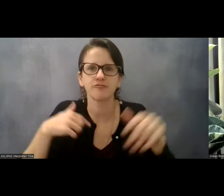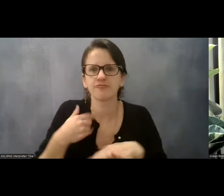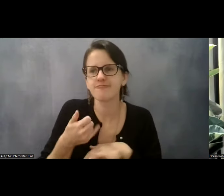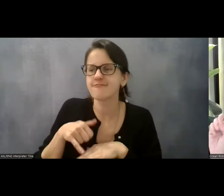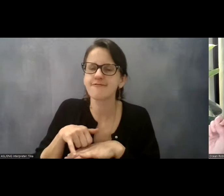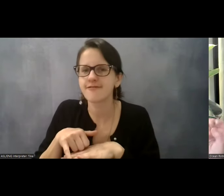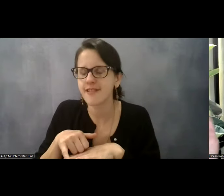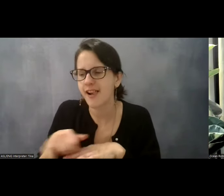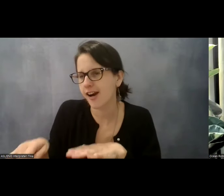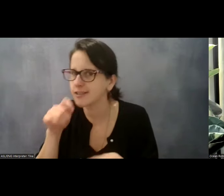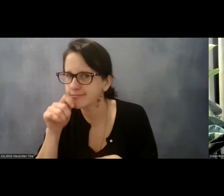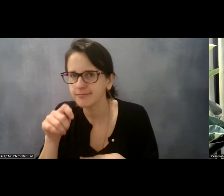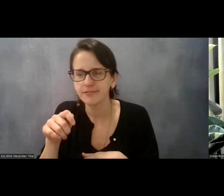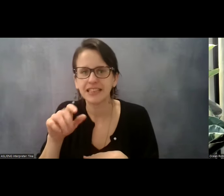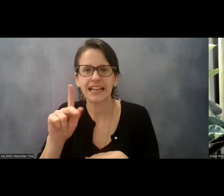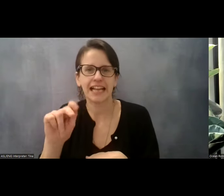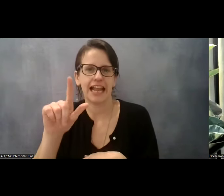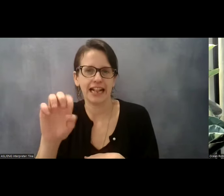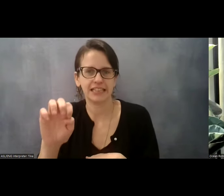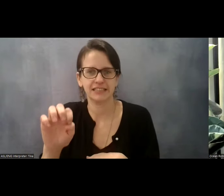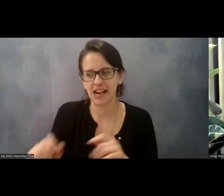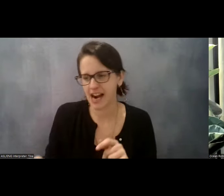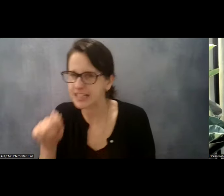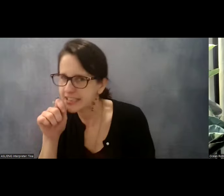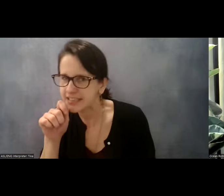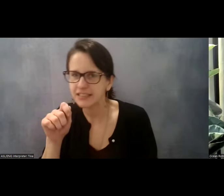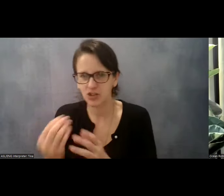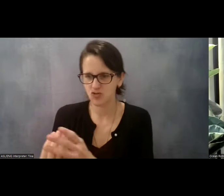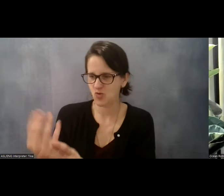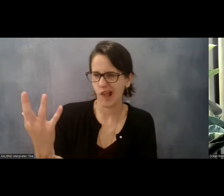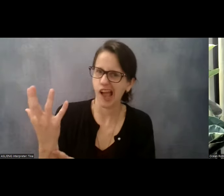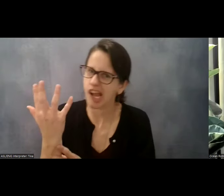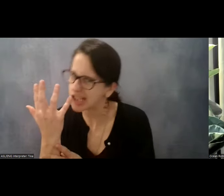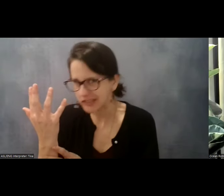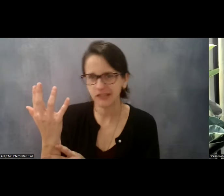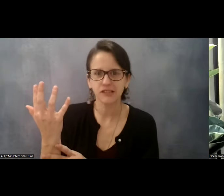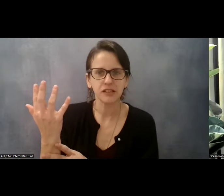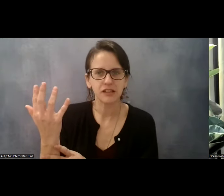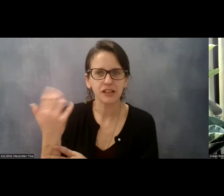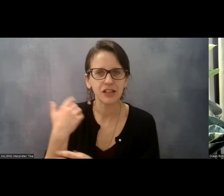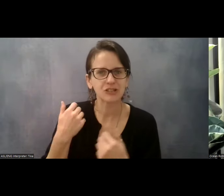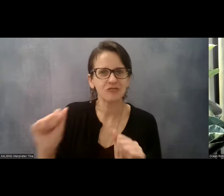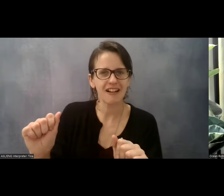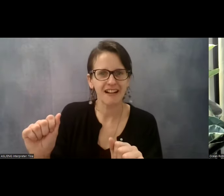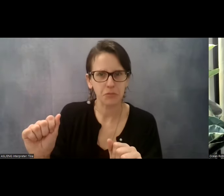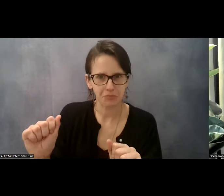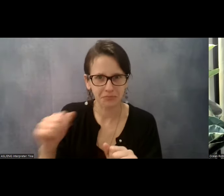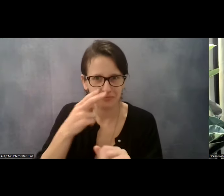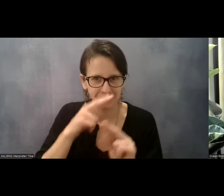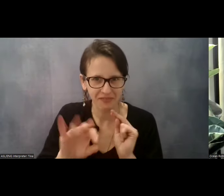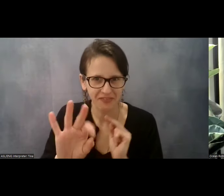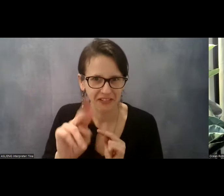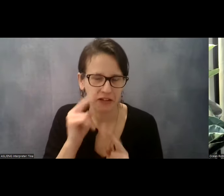eat kale right off the plant, that would be really cool. And I remember trying to do that. And it was so fun. And I think there's